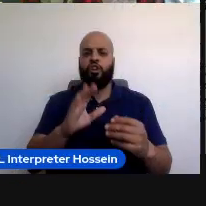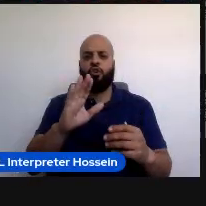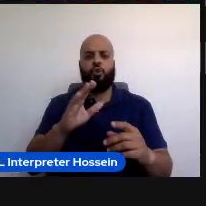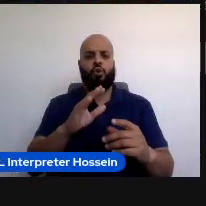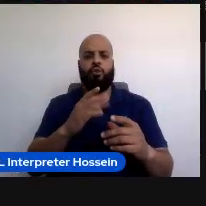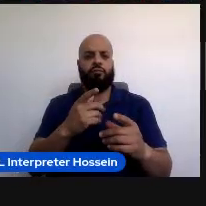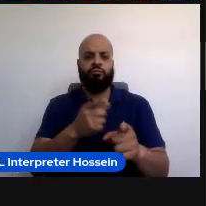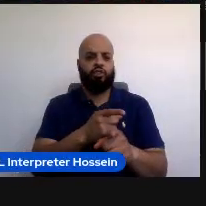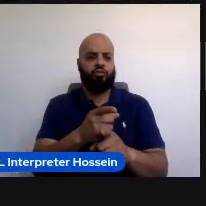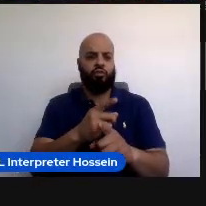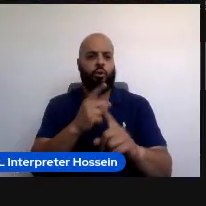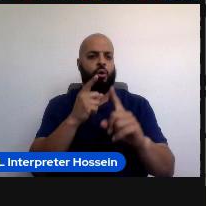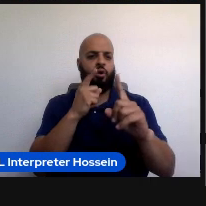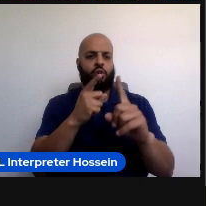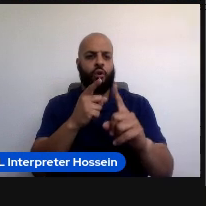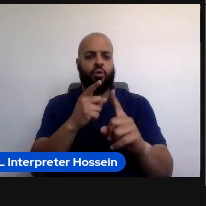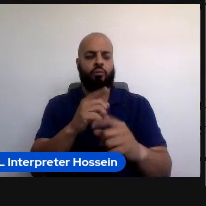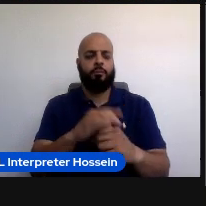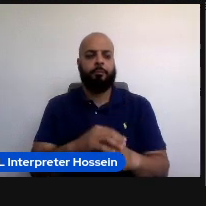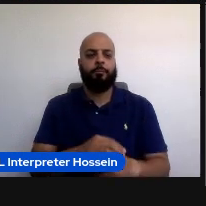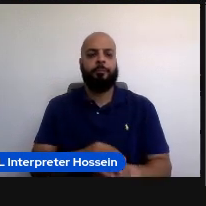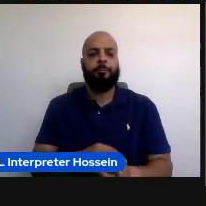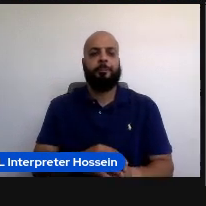forward into the future.